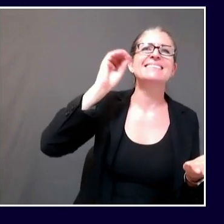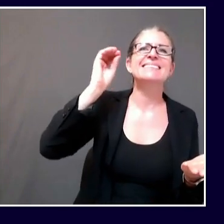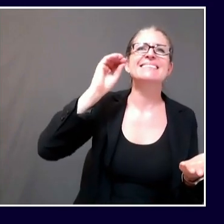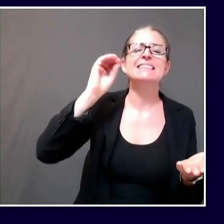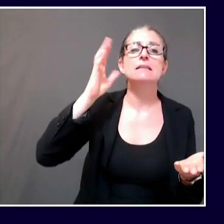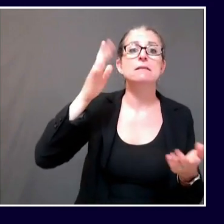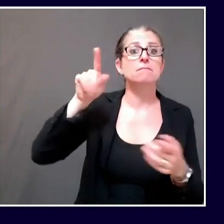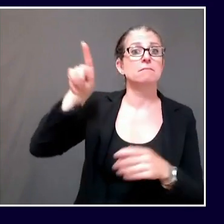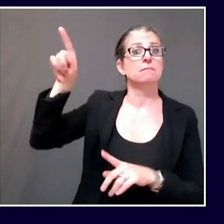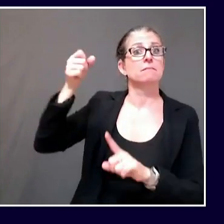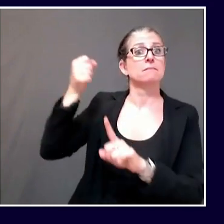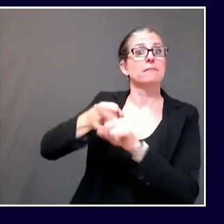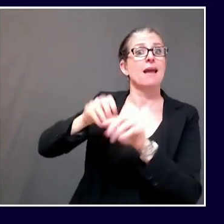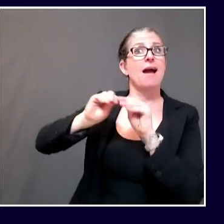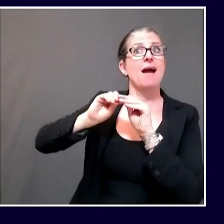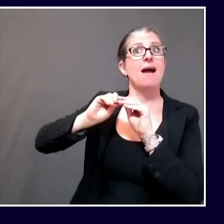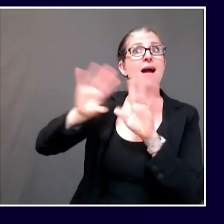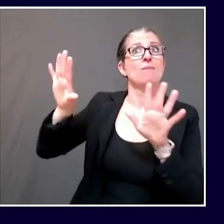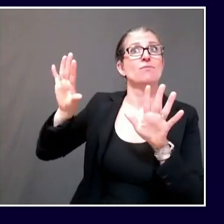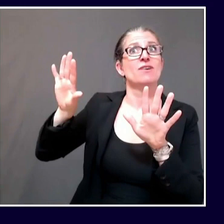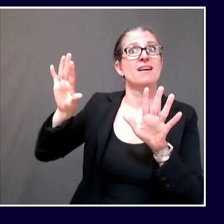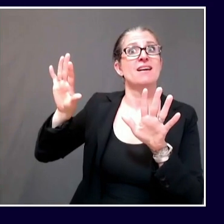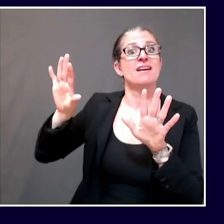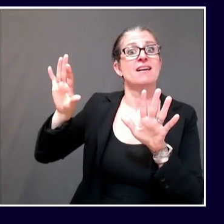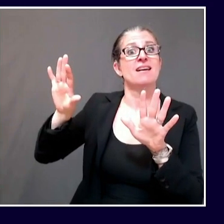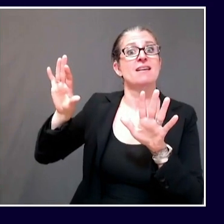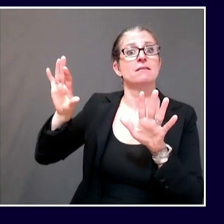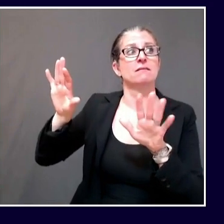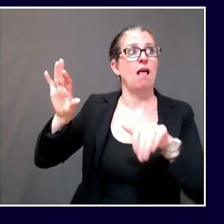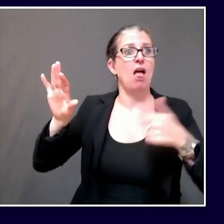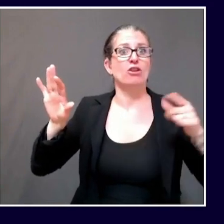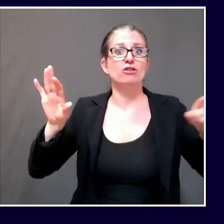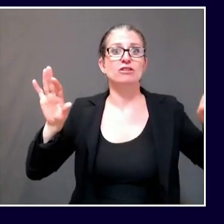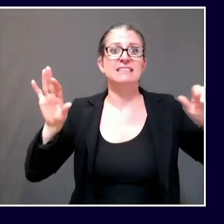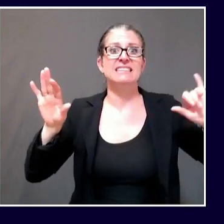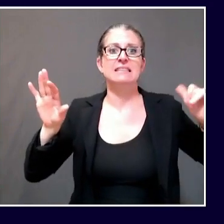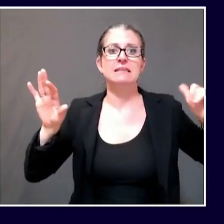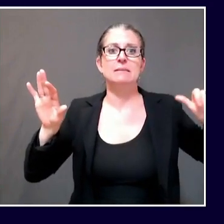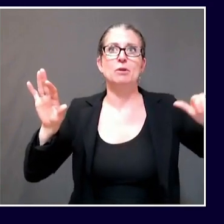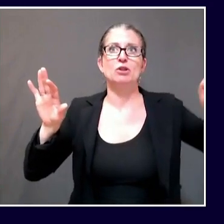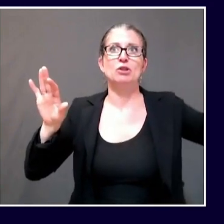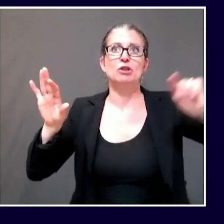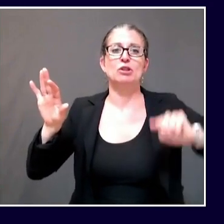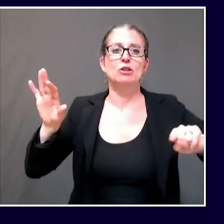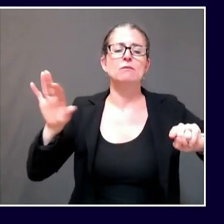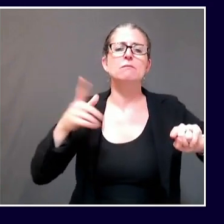know about similar cases around the world and around the country? How does this one stack up?